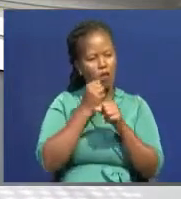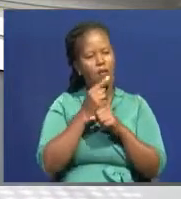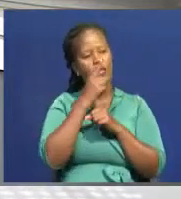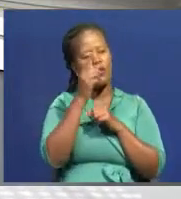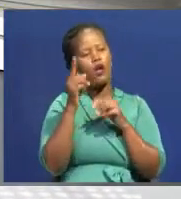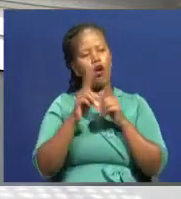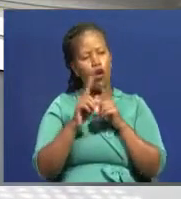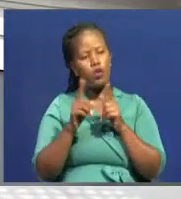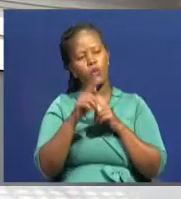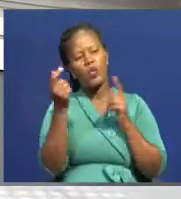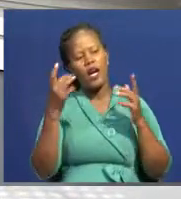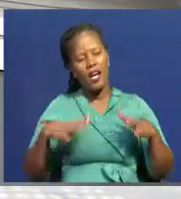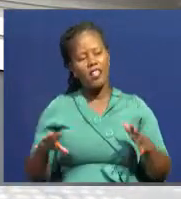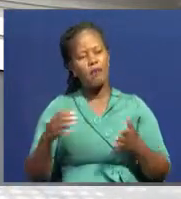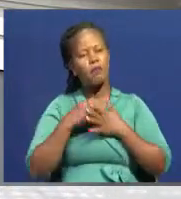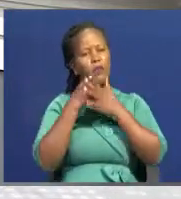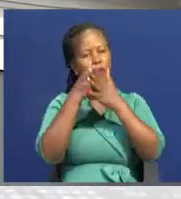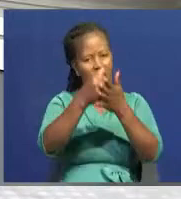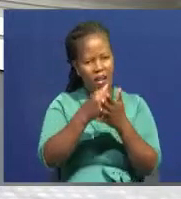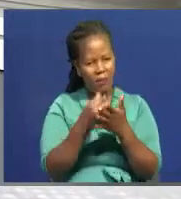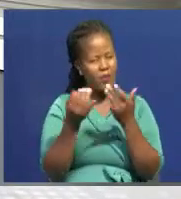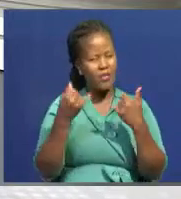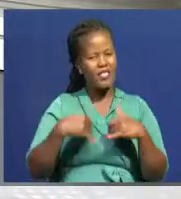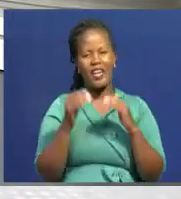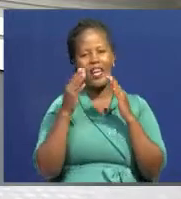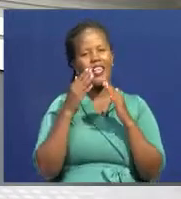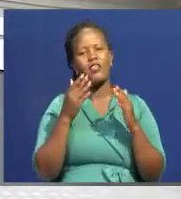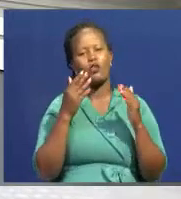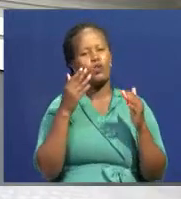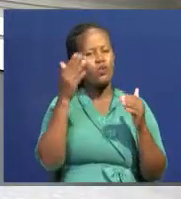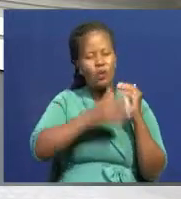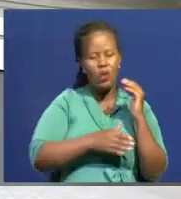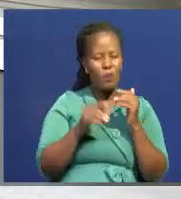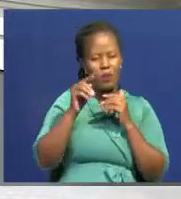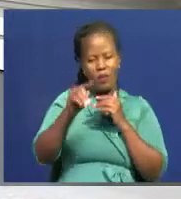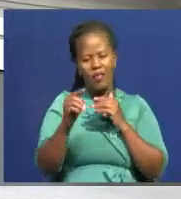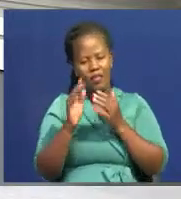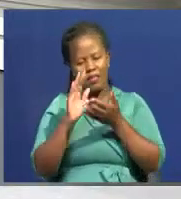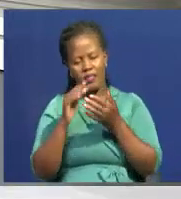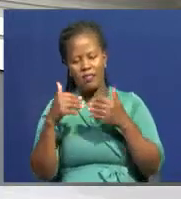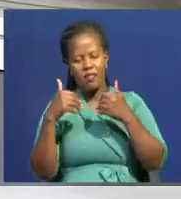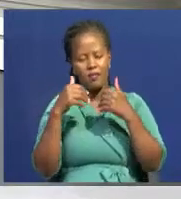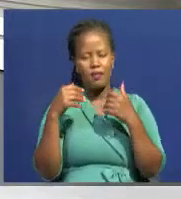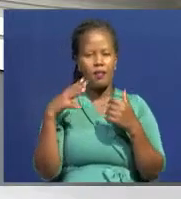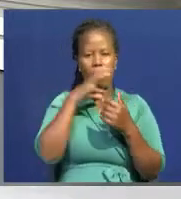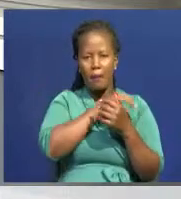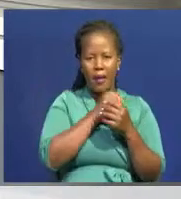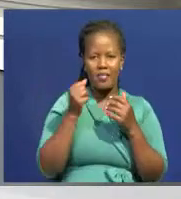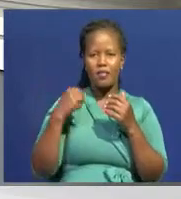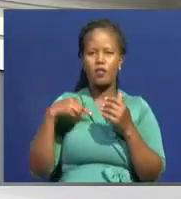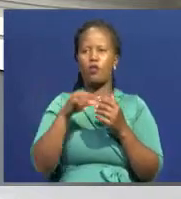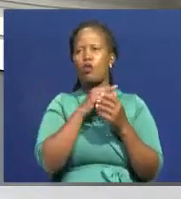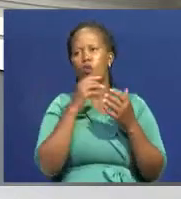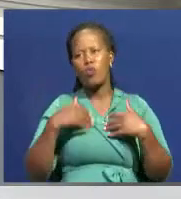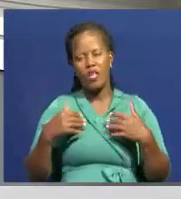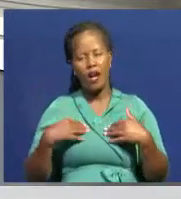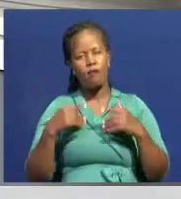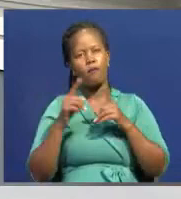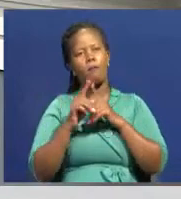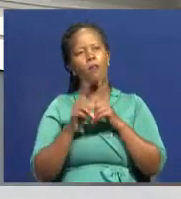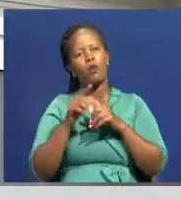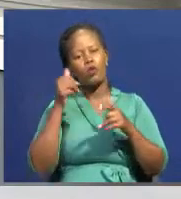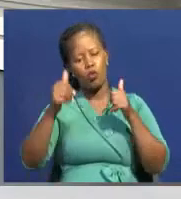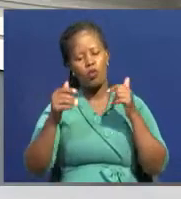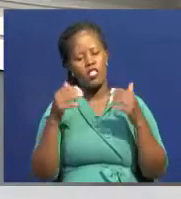help us try and avoid these loopholes as a cost that you are talking about. Are these things also factored in?